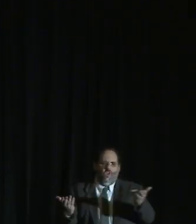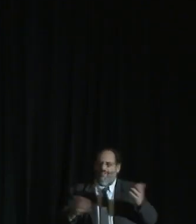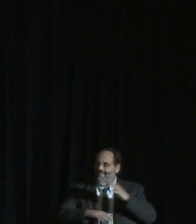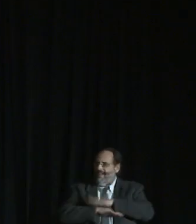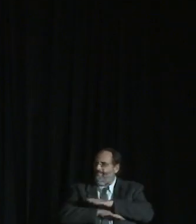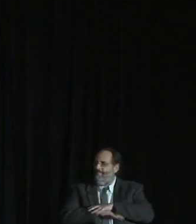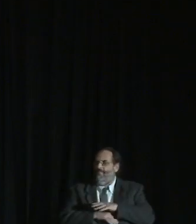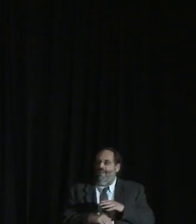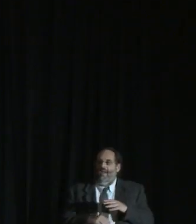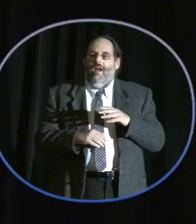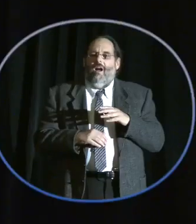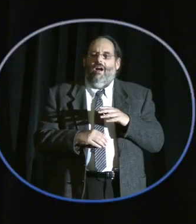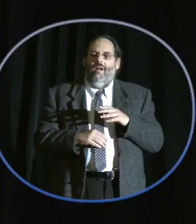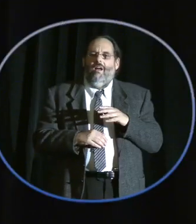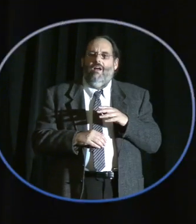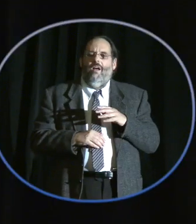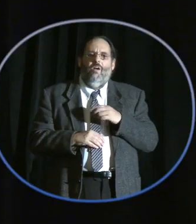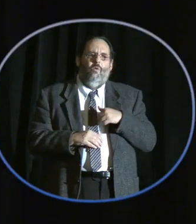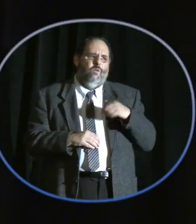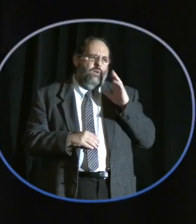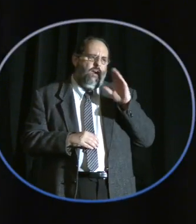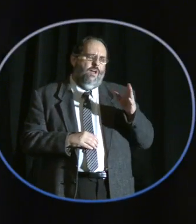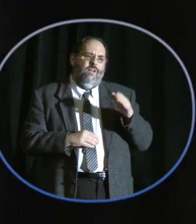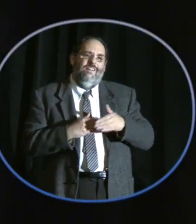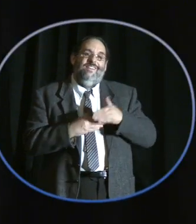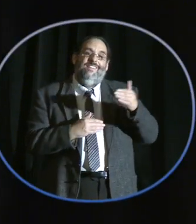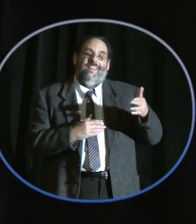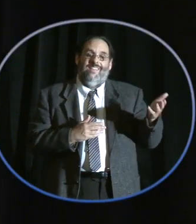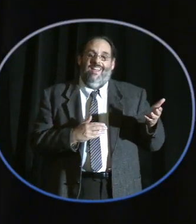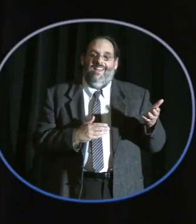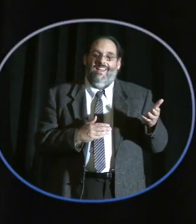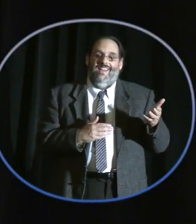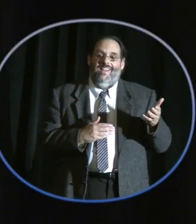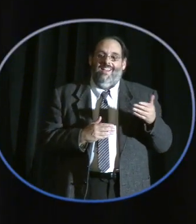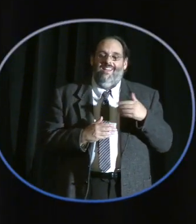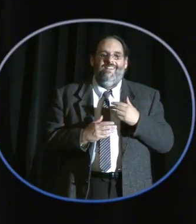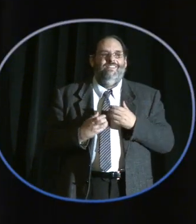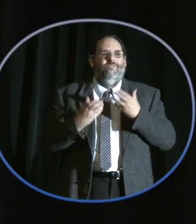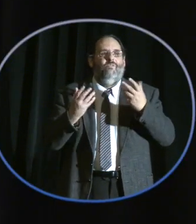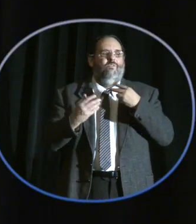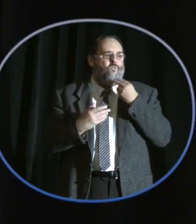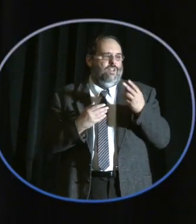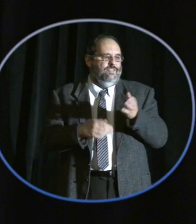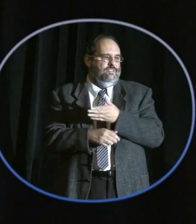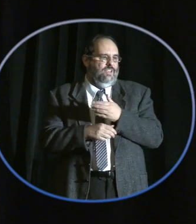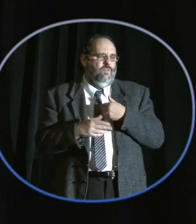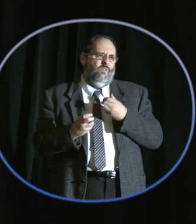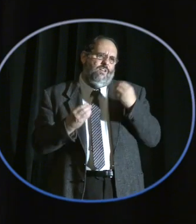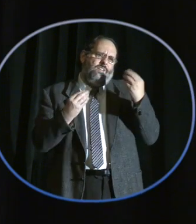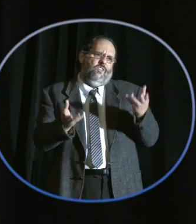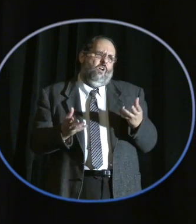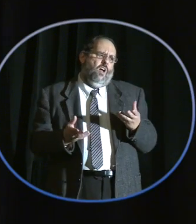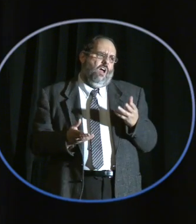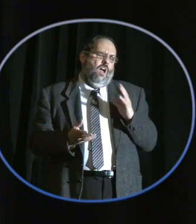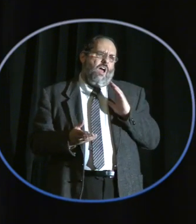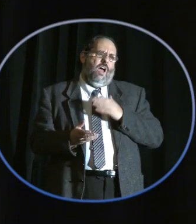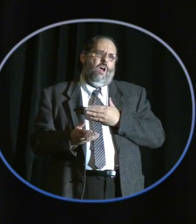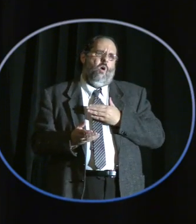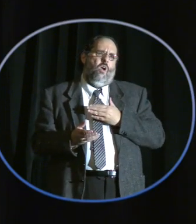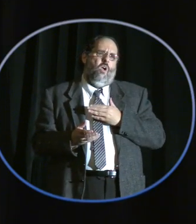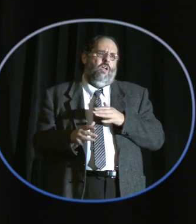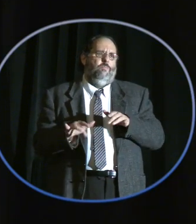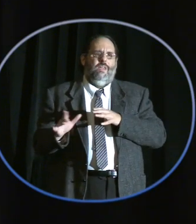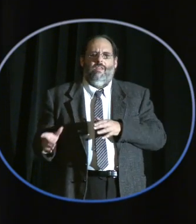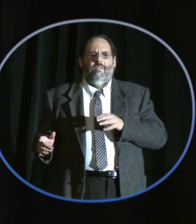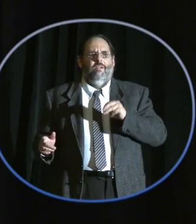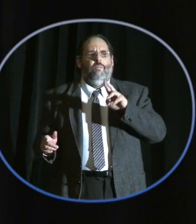table. We will next sing Lift Every Voice and Sing, but I just want to mention that our accompanist today